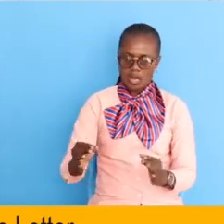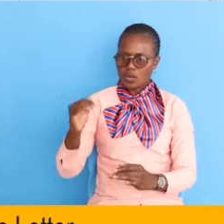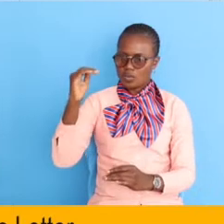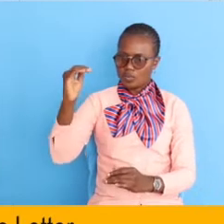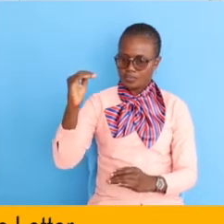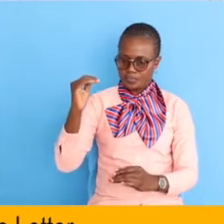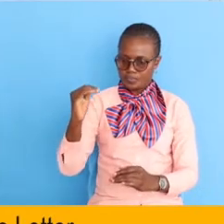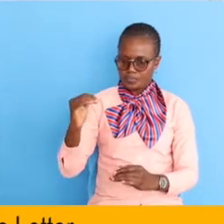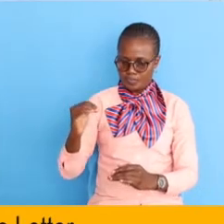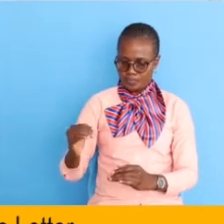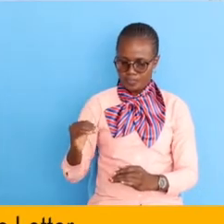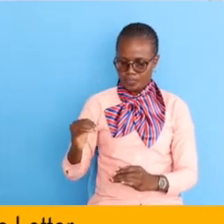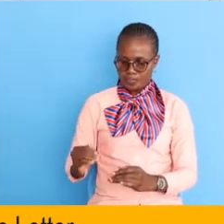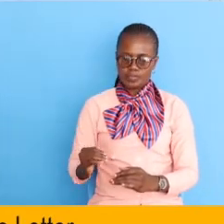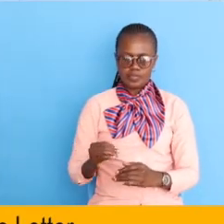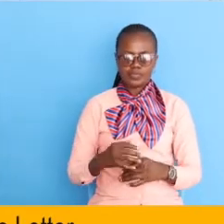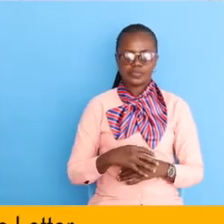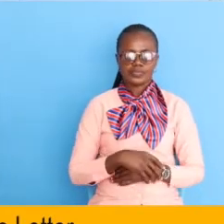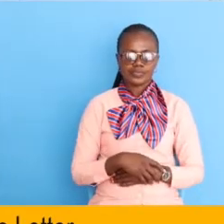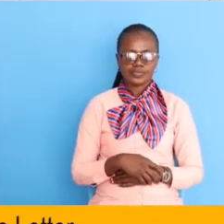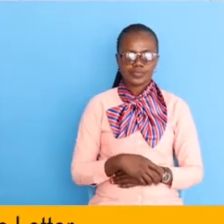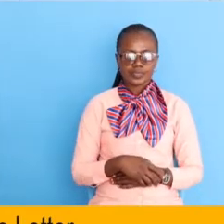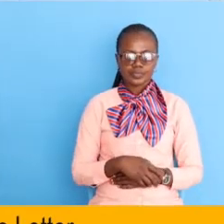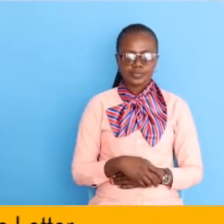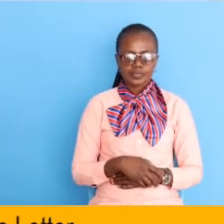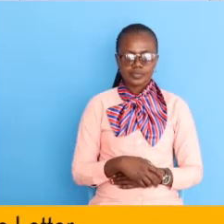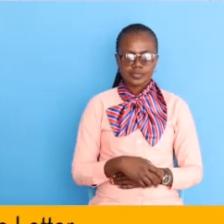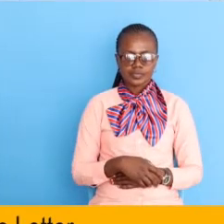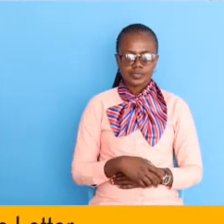that should read as